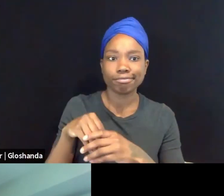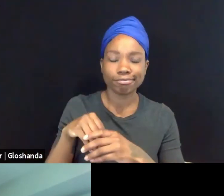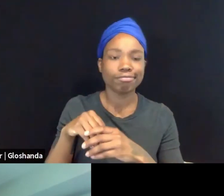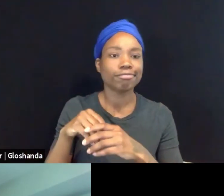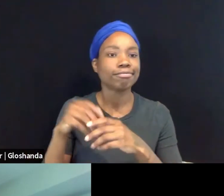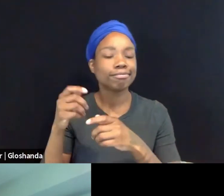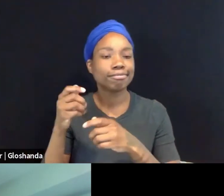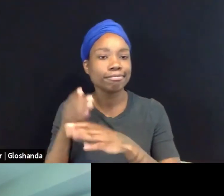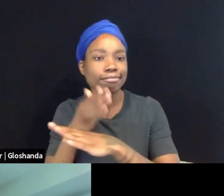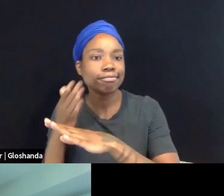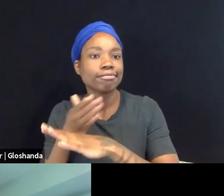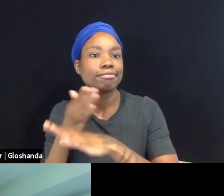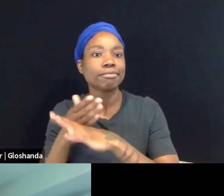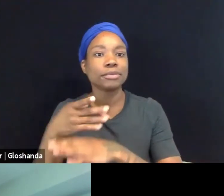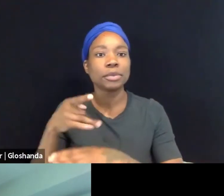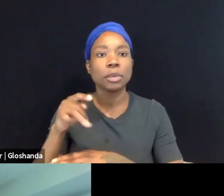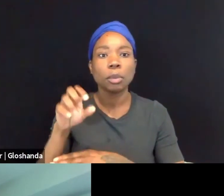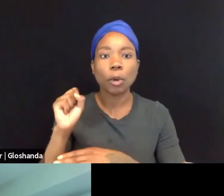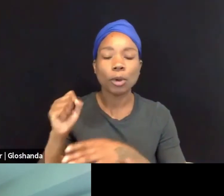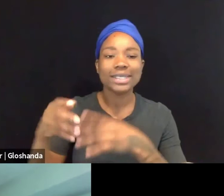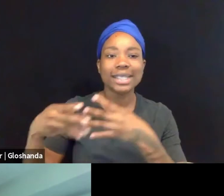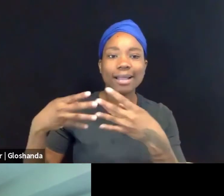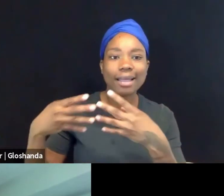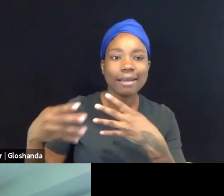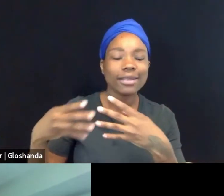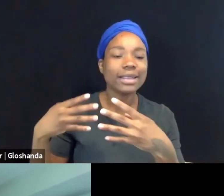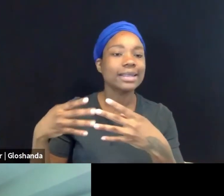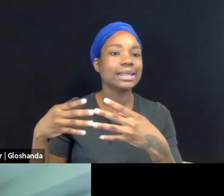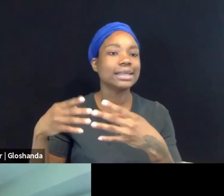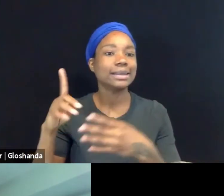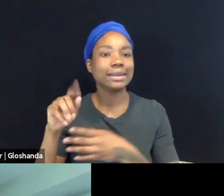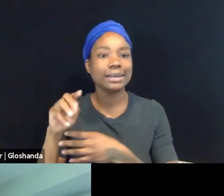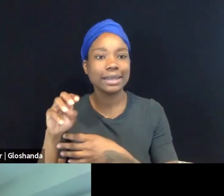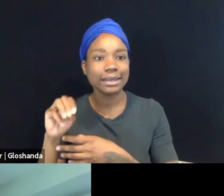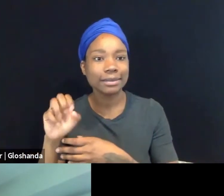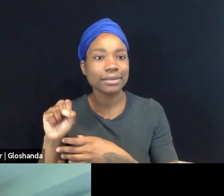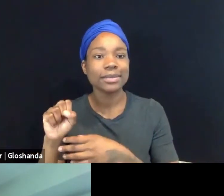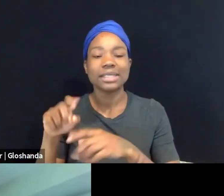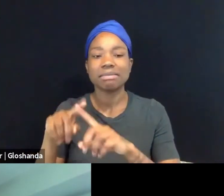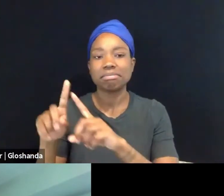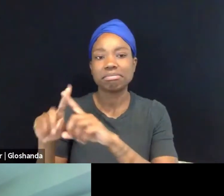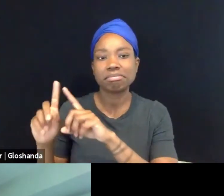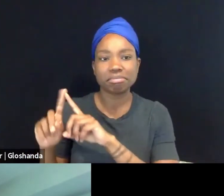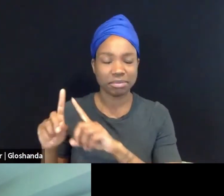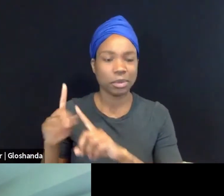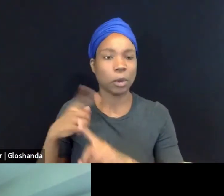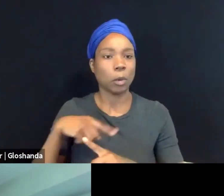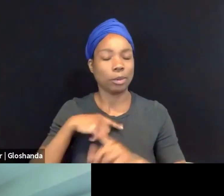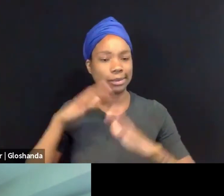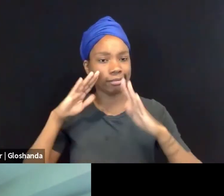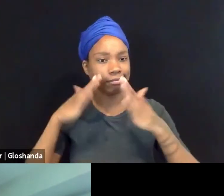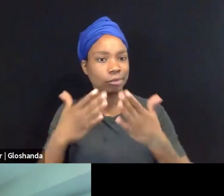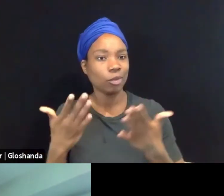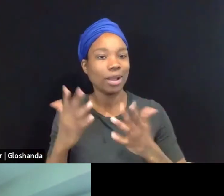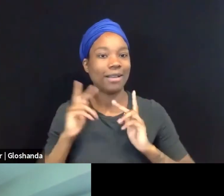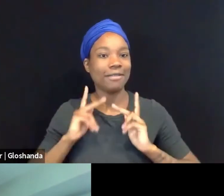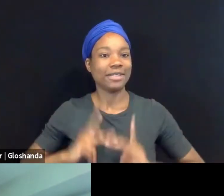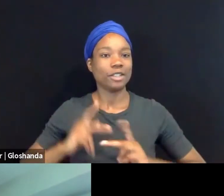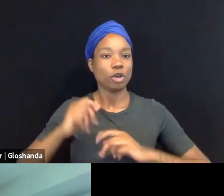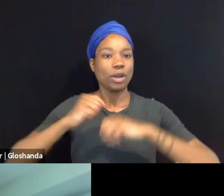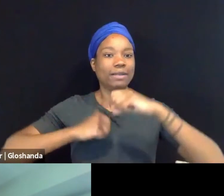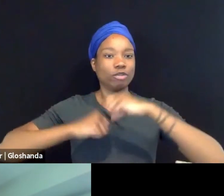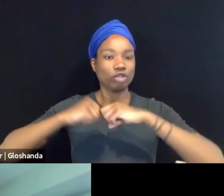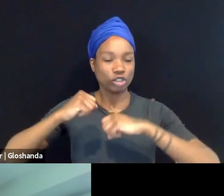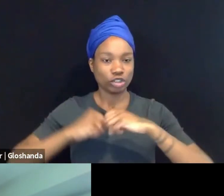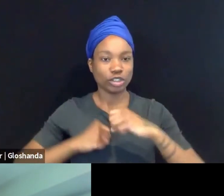dams, levees, transit, bridges, you name it, when it comes to physical infrastructure. And I think I'll go through my slides